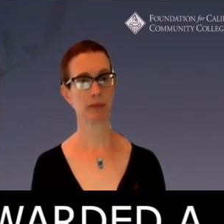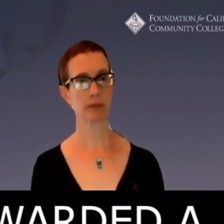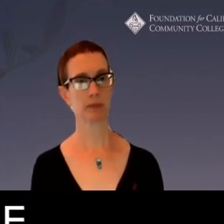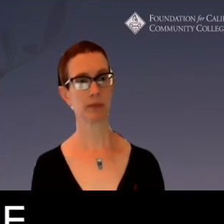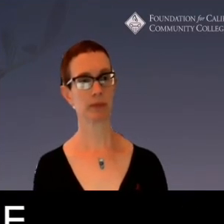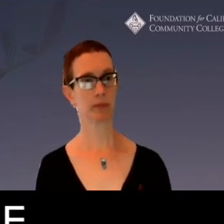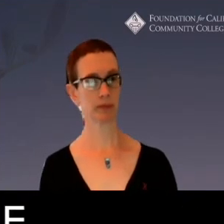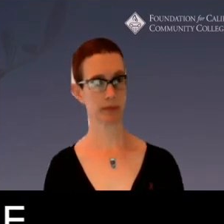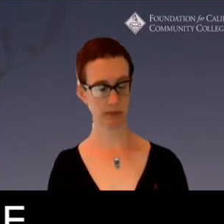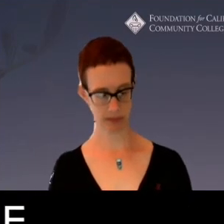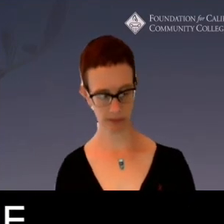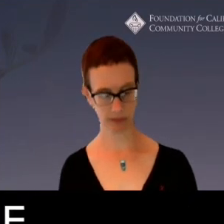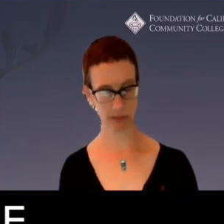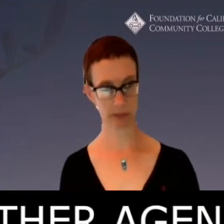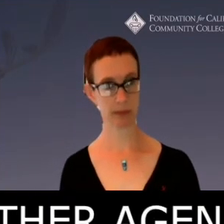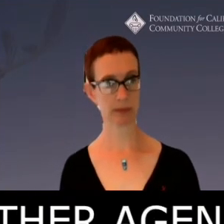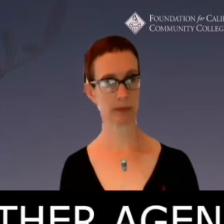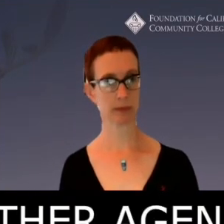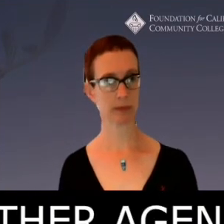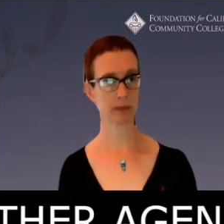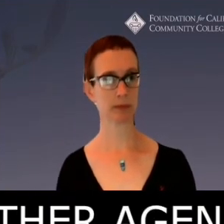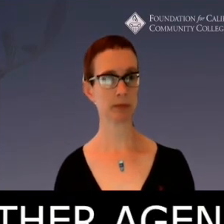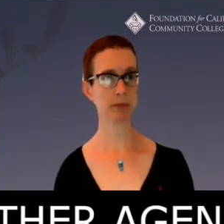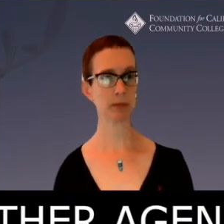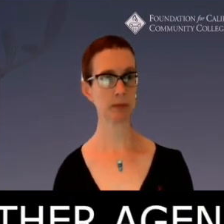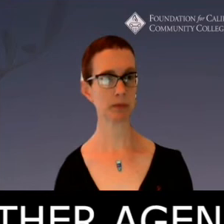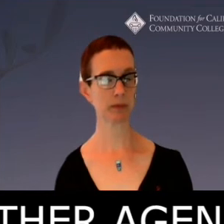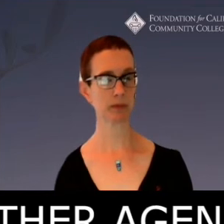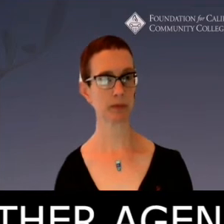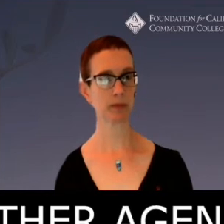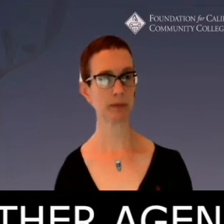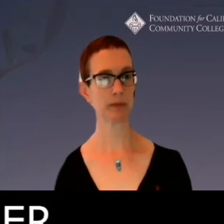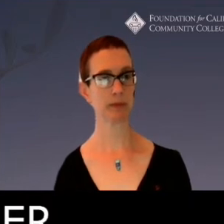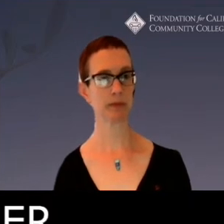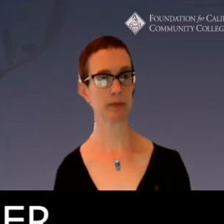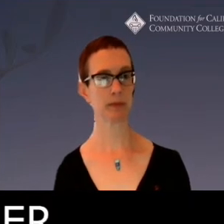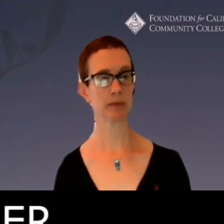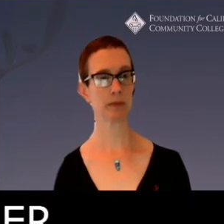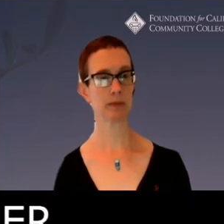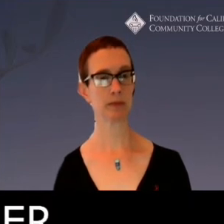other agencies or other collaboratives then apply for phase 2